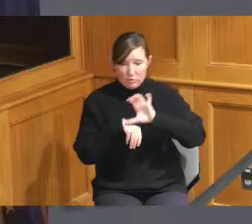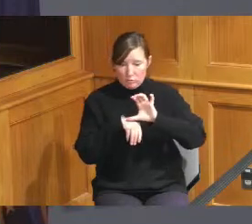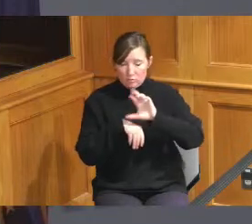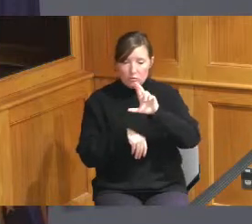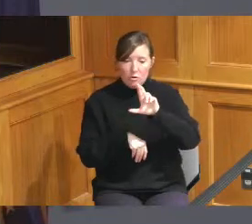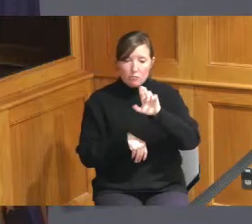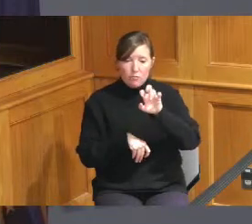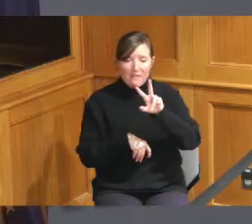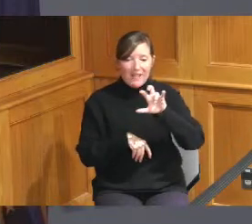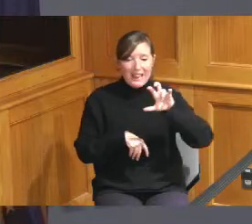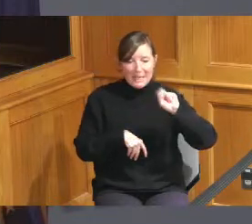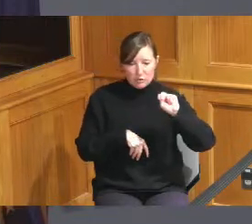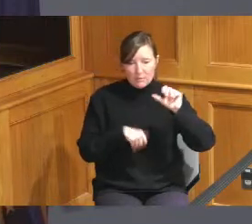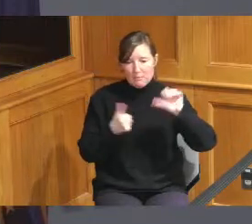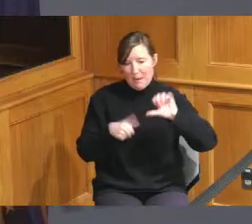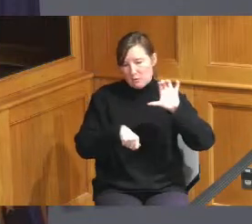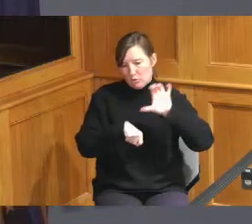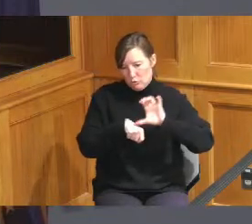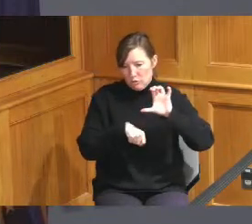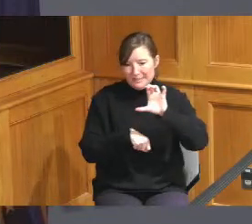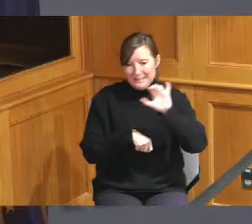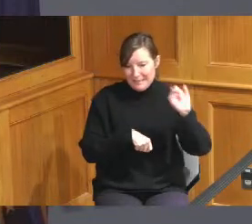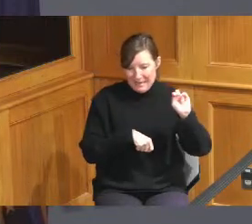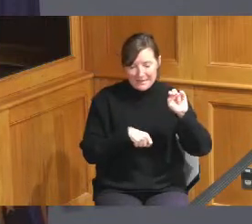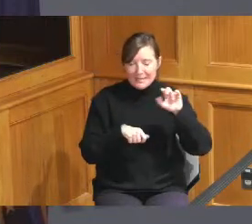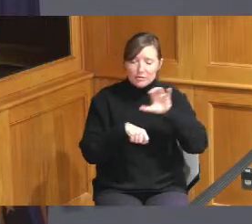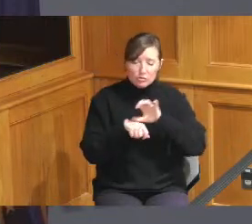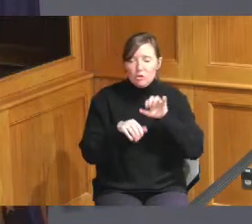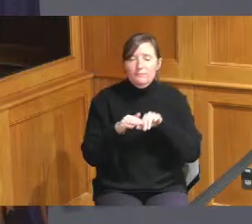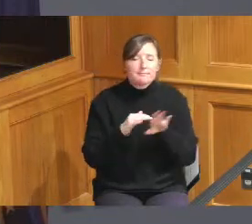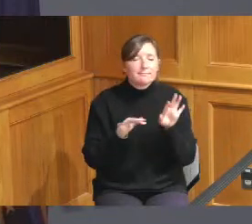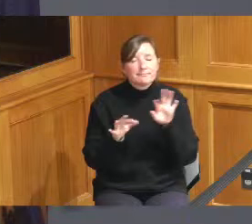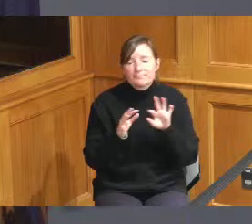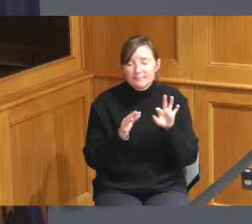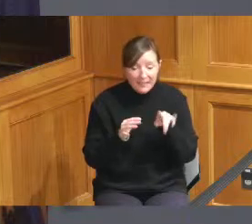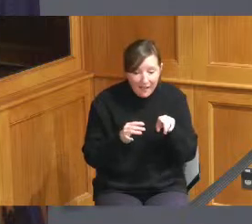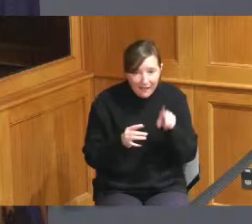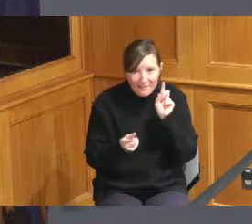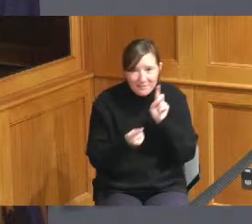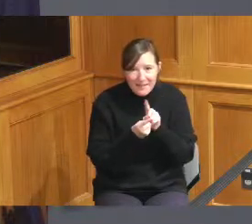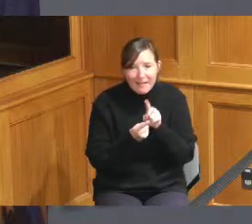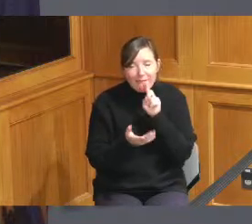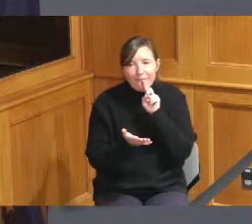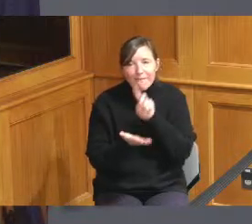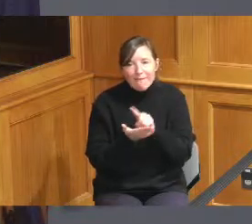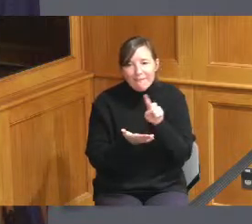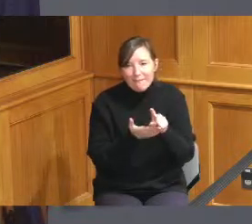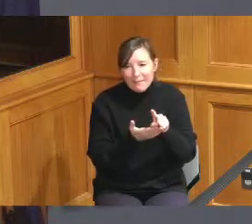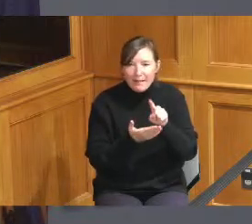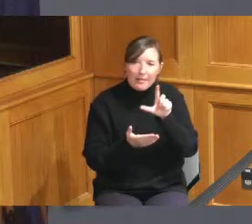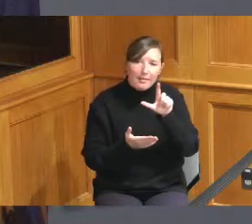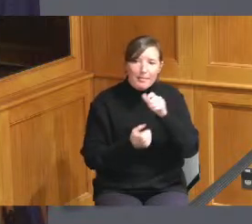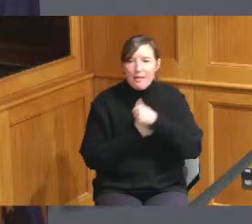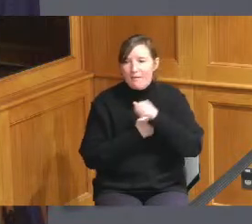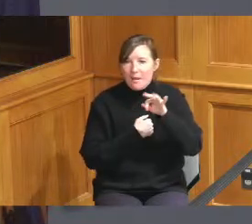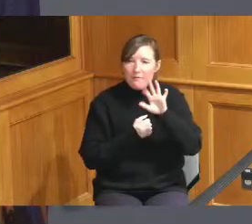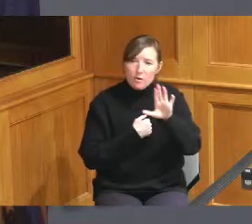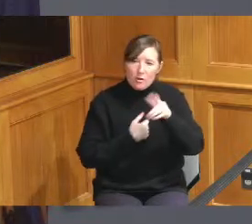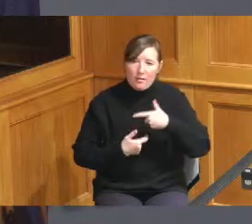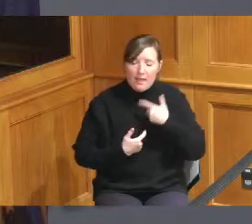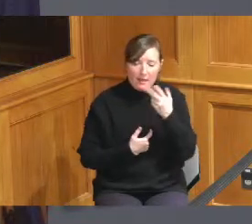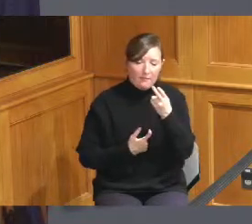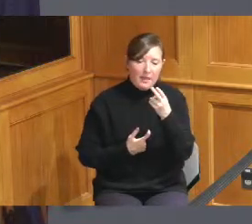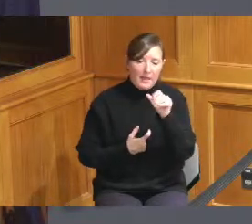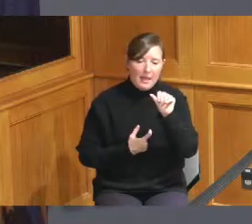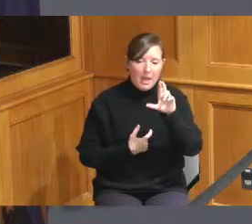in Cincinnati. There she met the love of her life, Harold Hubert Bester. And whereas at